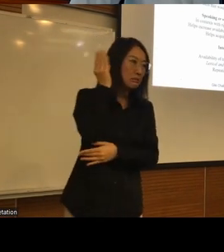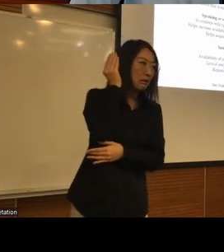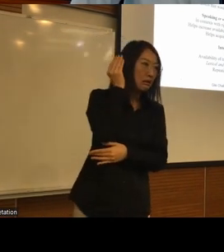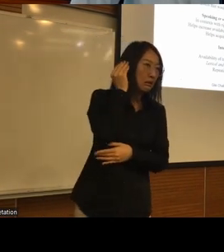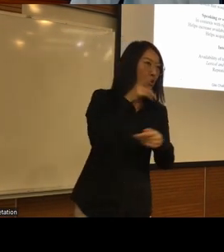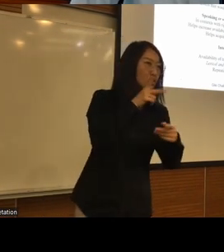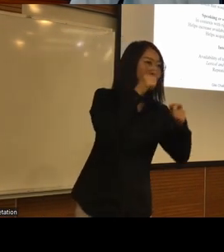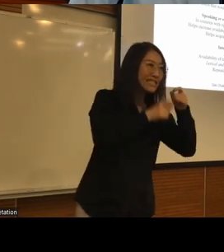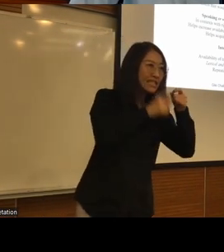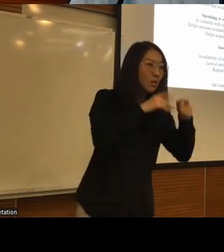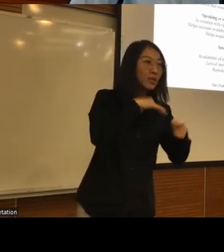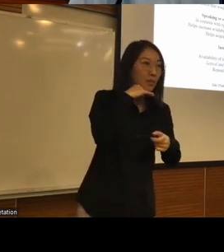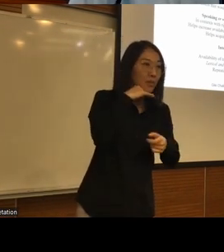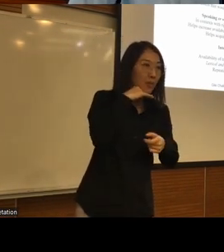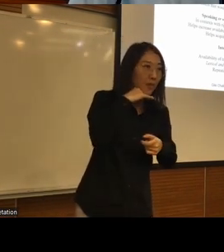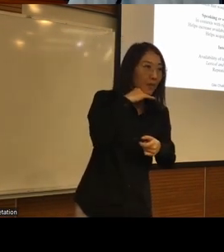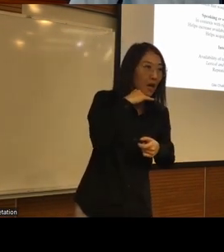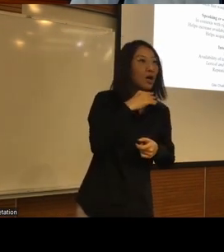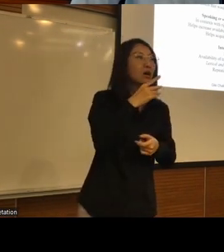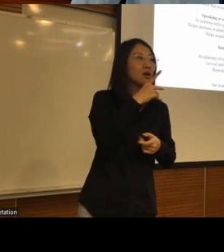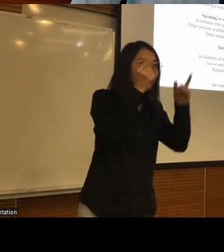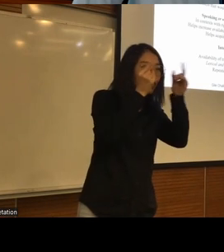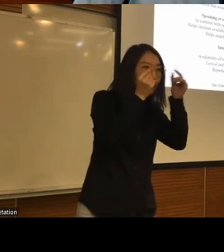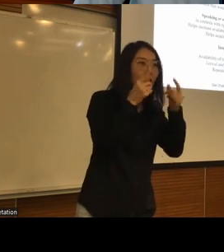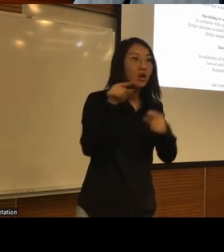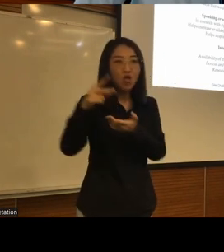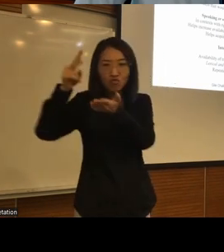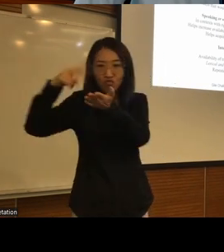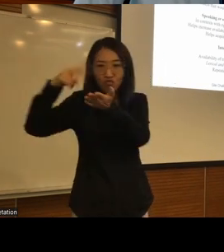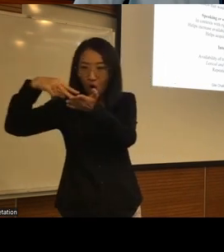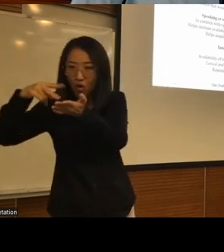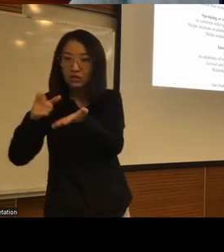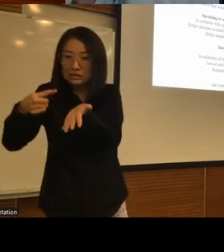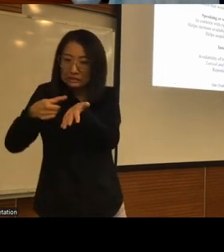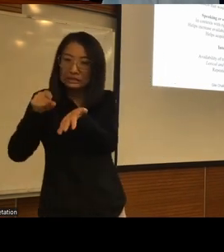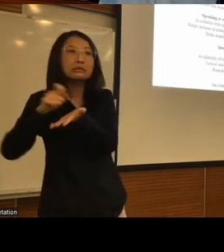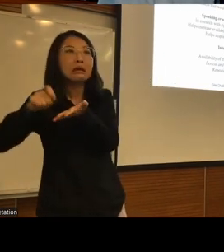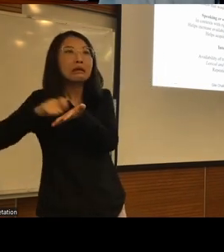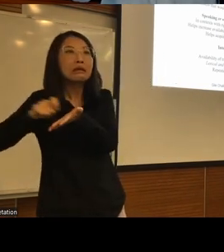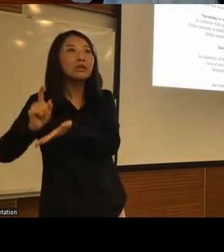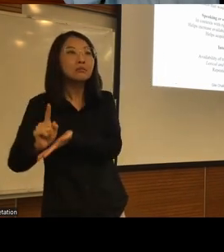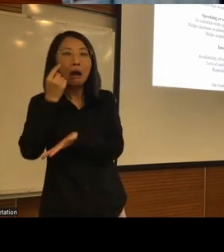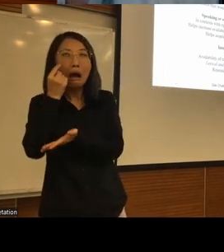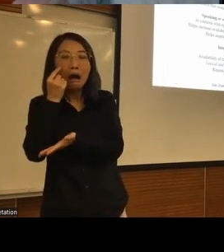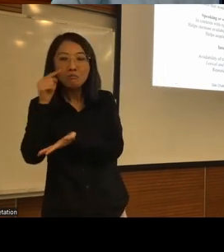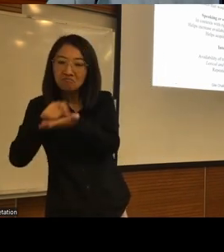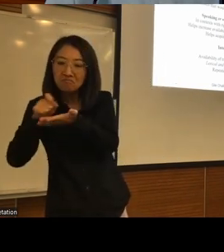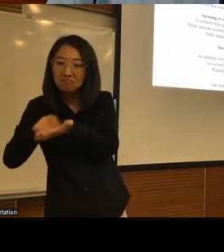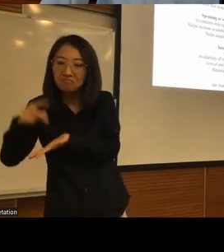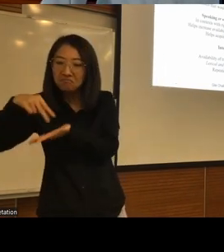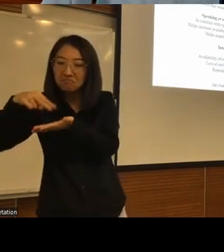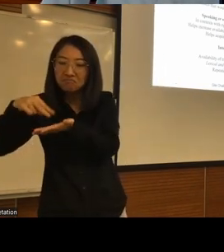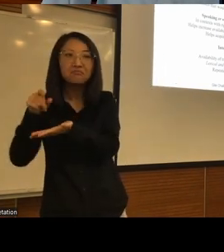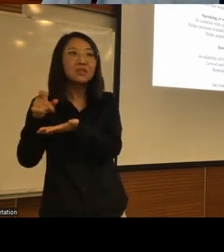as it sounds. If you read, you get the visual part. And we know of many people, we had all